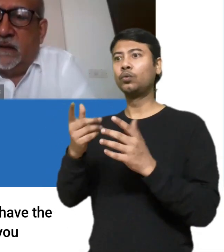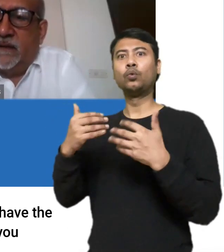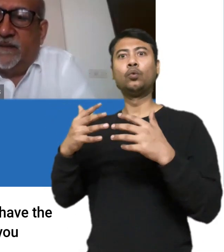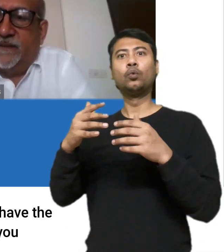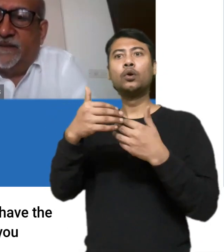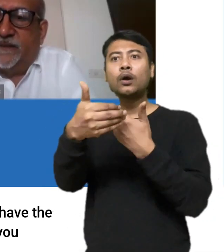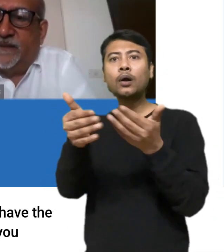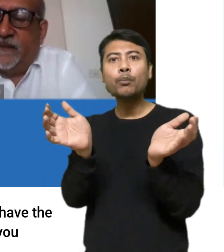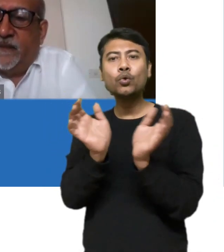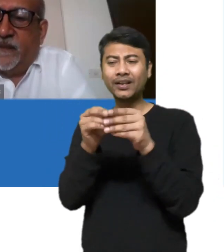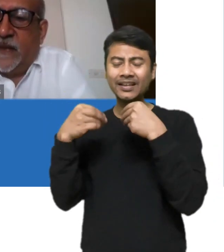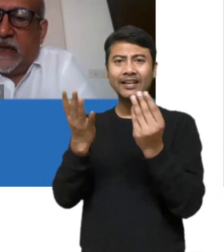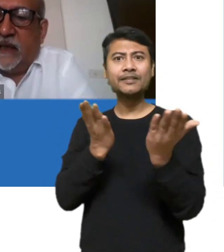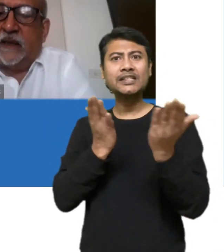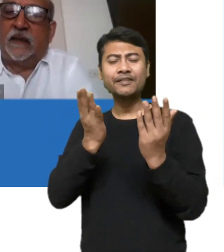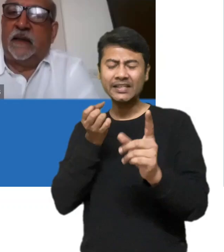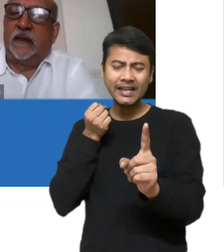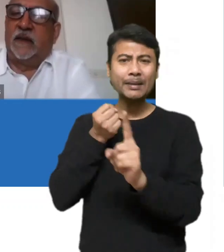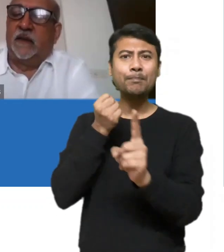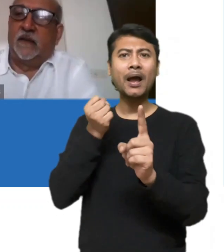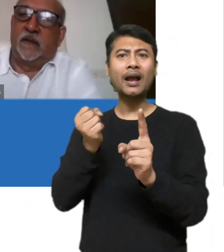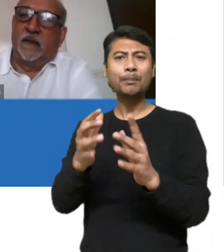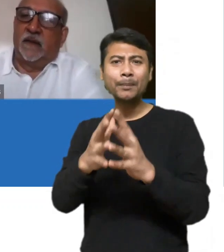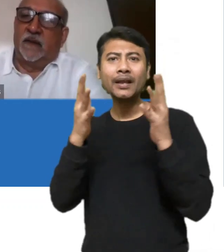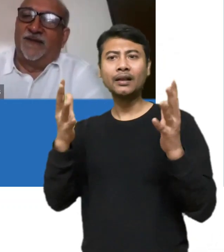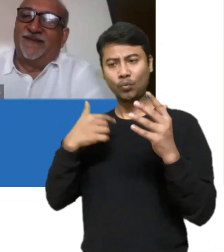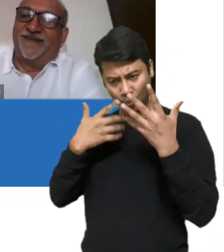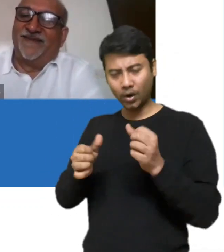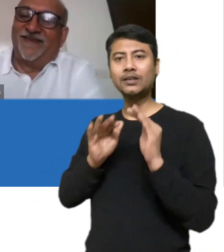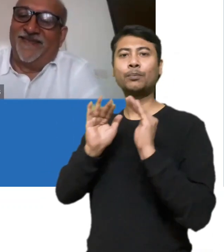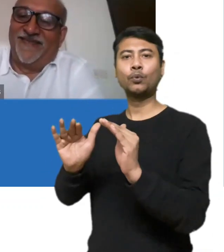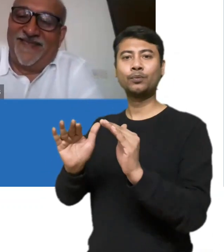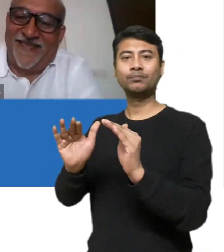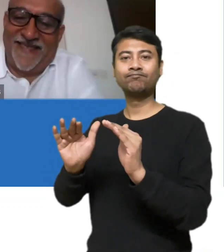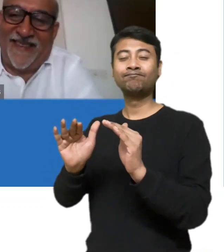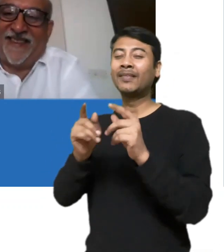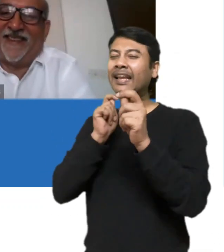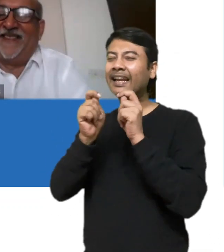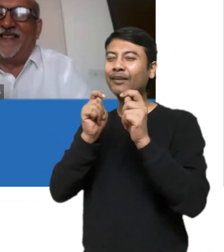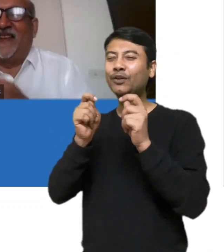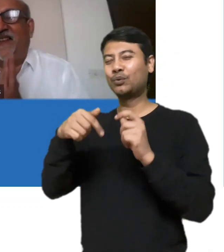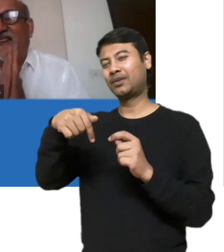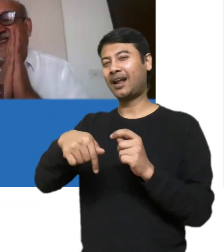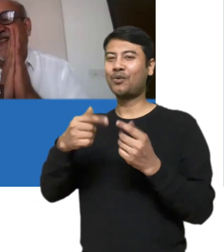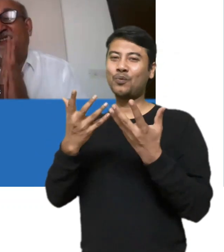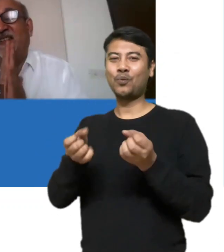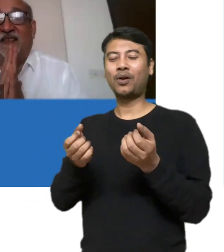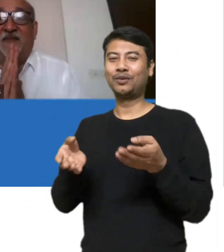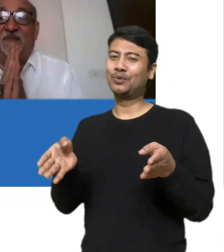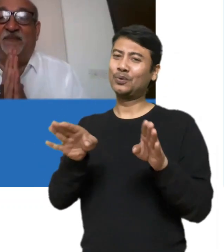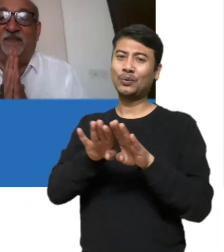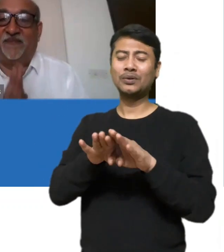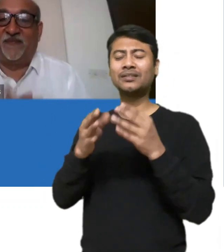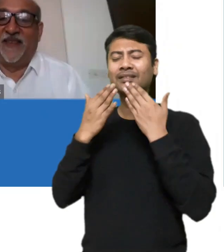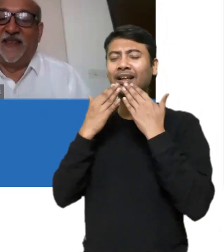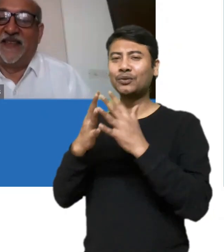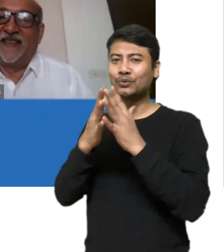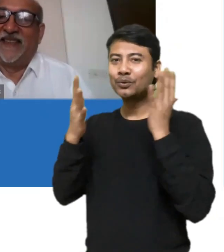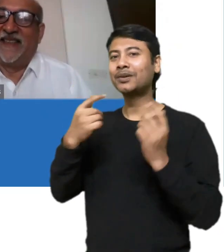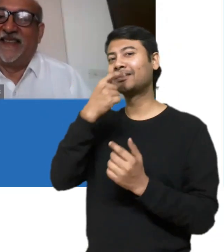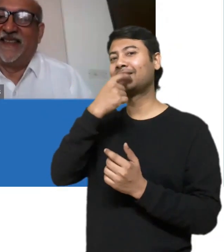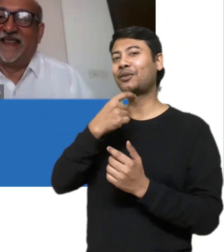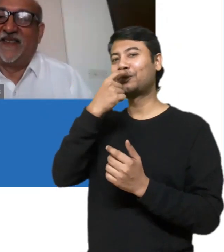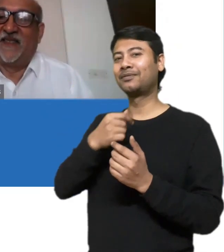to partner with you. And I want to Yeah. close the interview right now, Tarunji. Thank you very much. Uh, Thank you. and